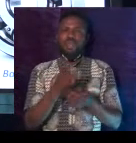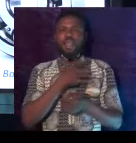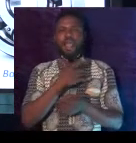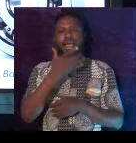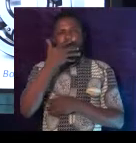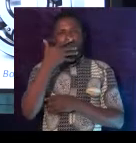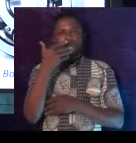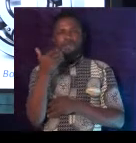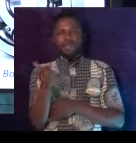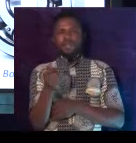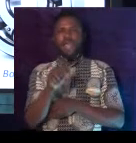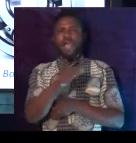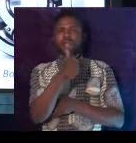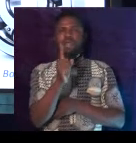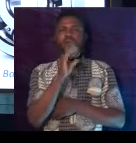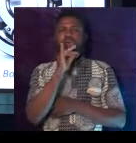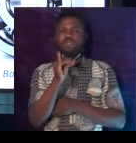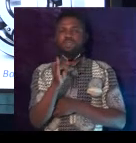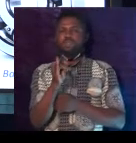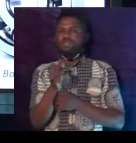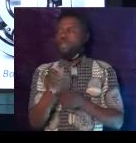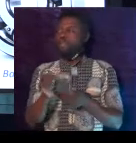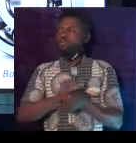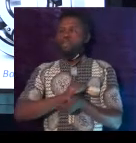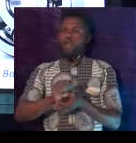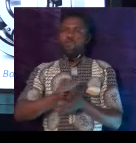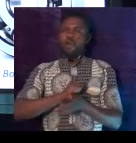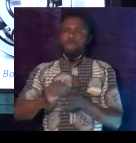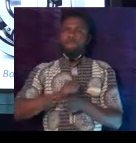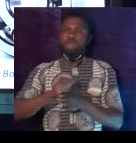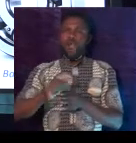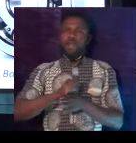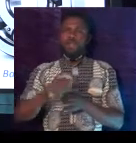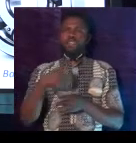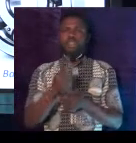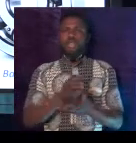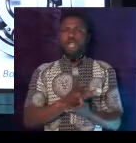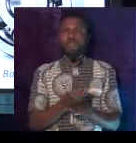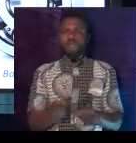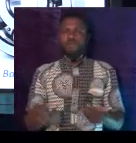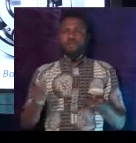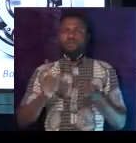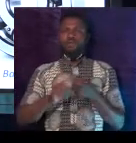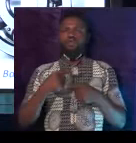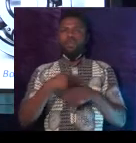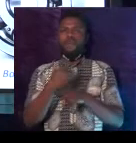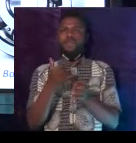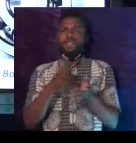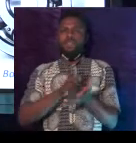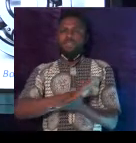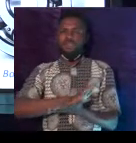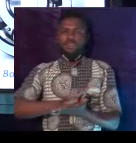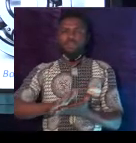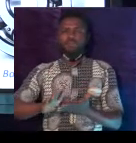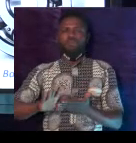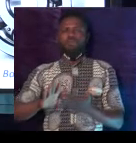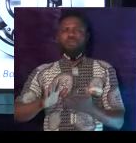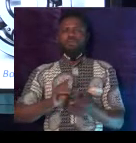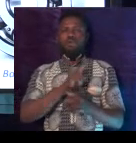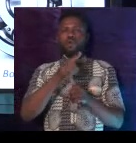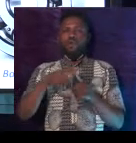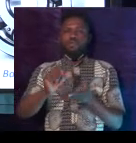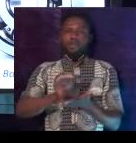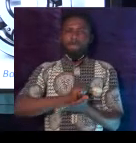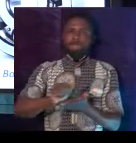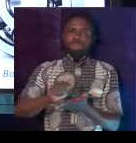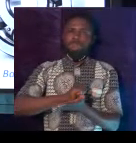easily and better. Another one is you polish the surfaces to make them even. You polish the surfaces to make